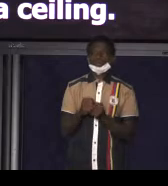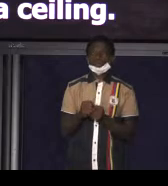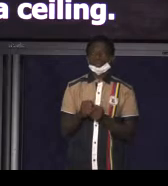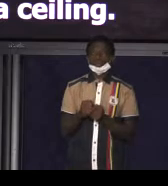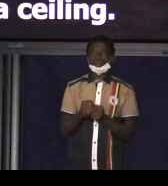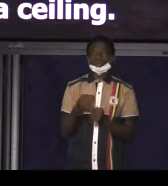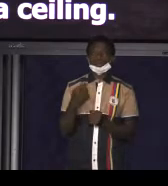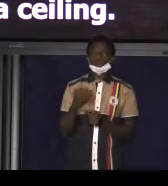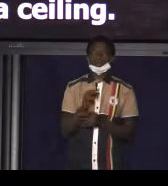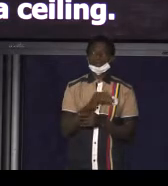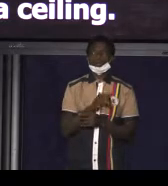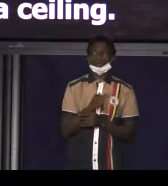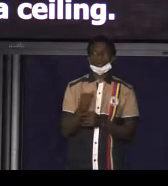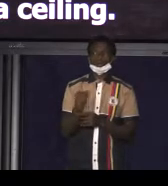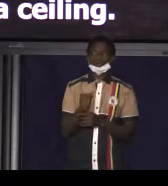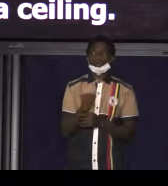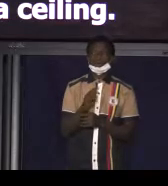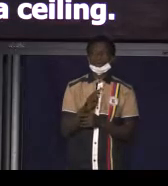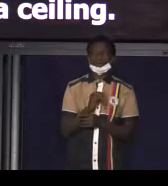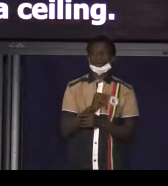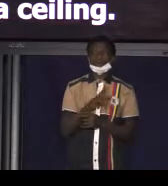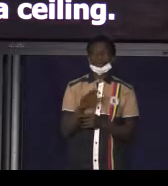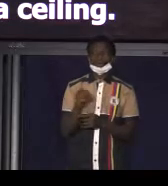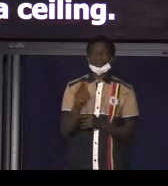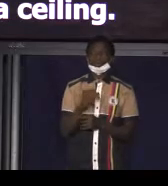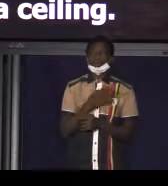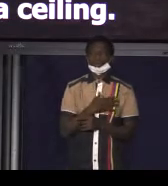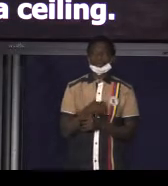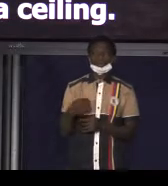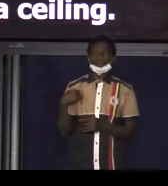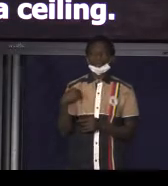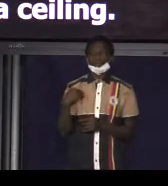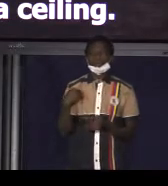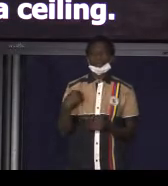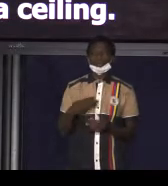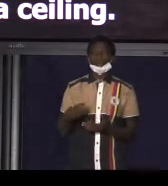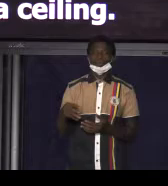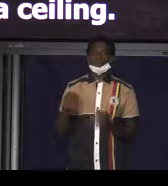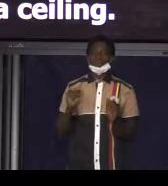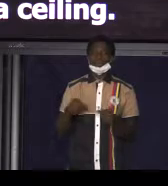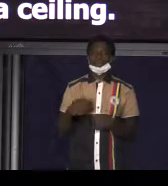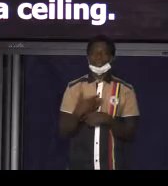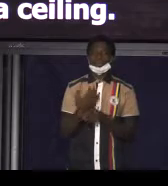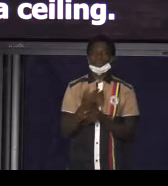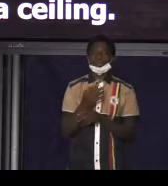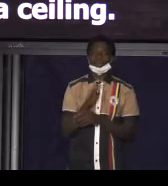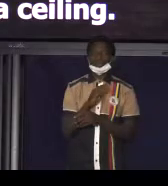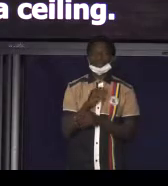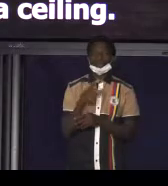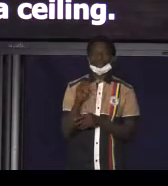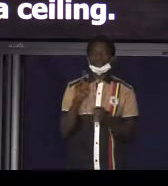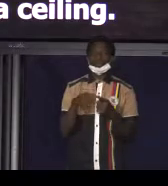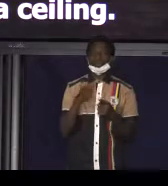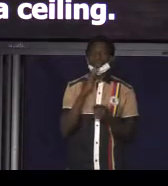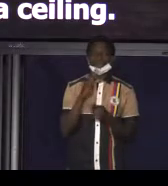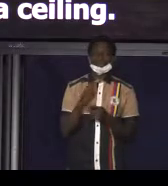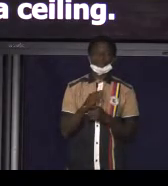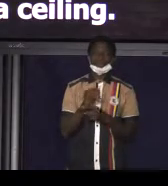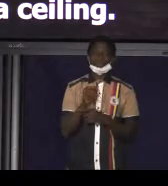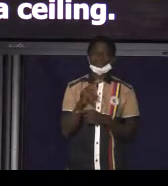common, the rubbing together of a balloon and a clothing material can make the balloon to